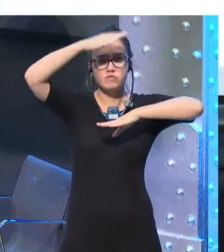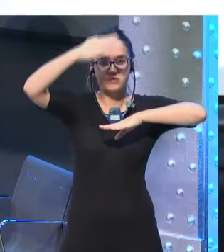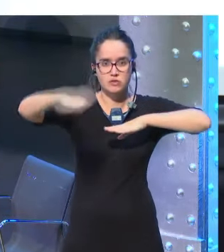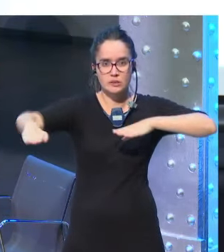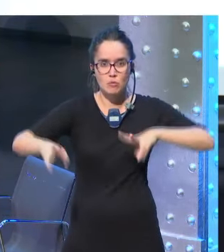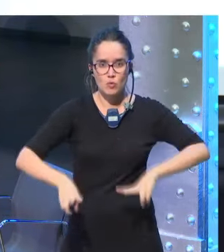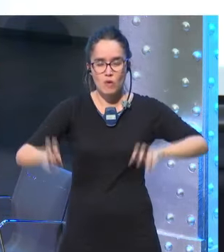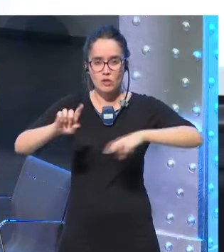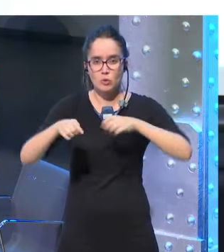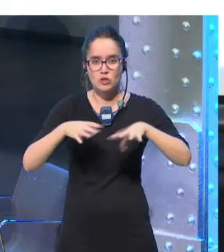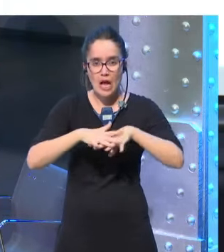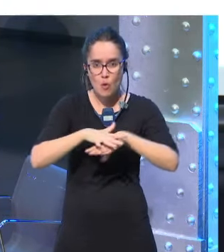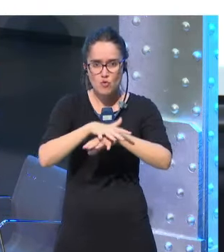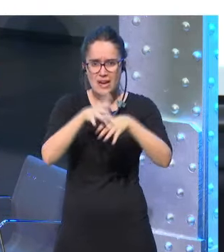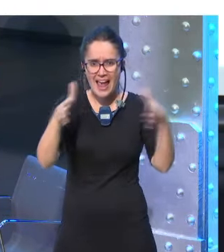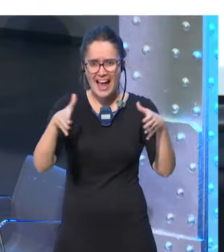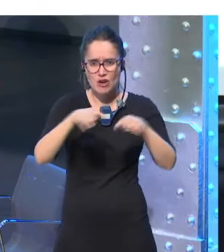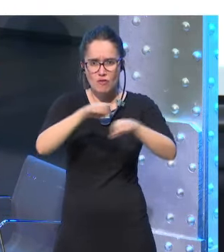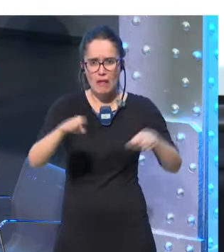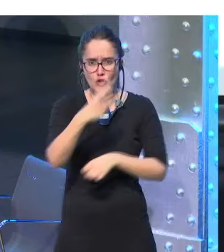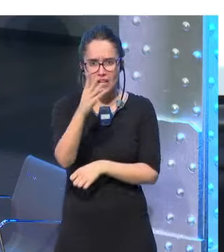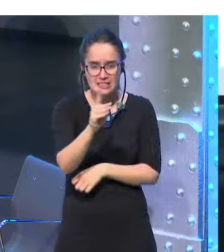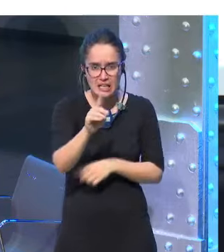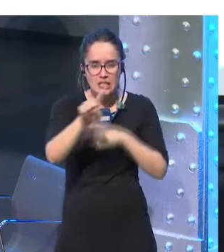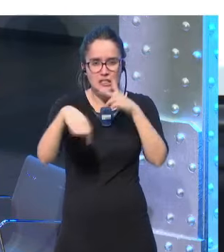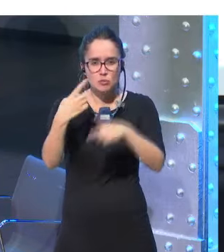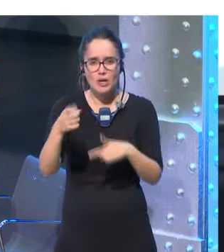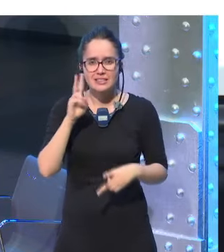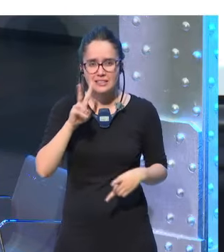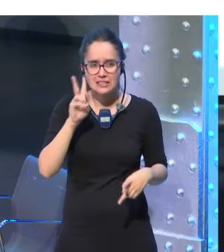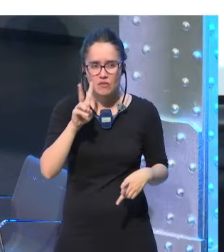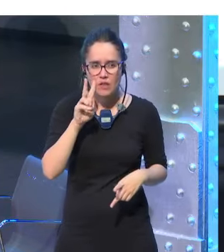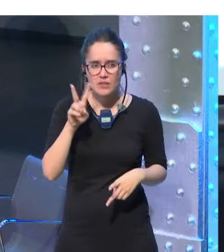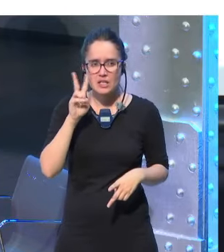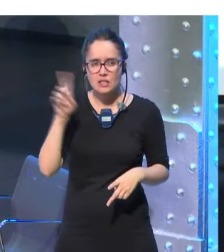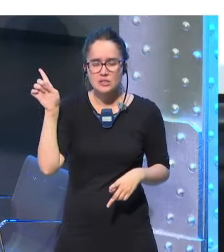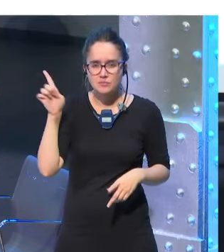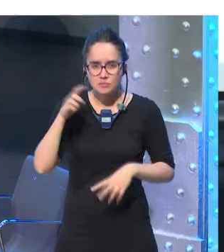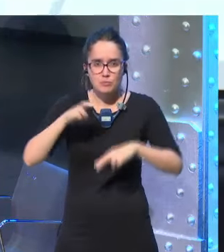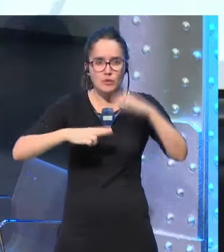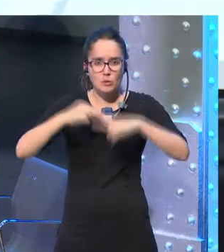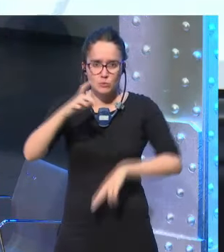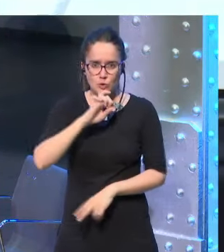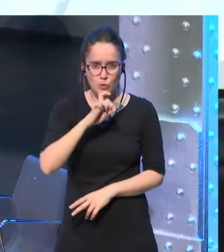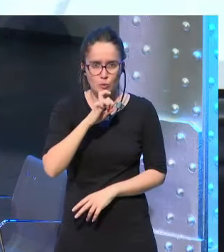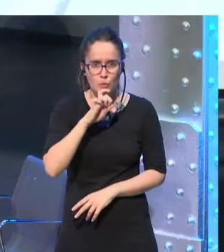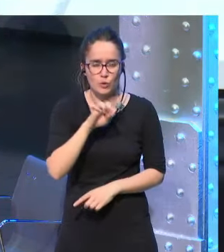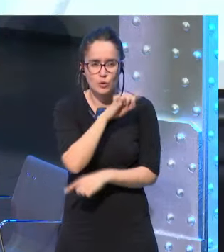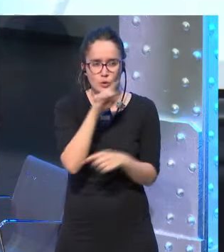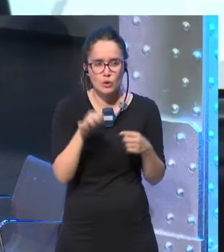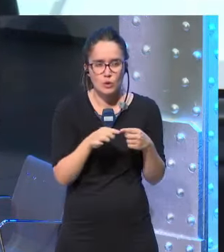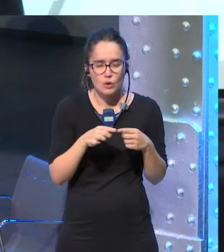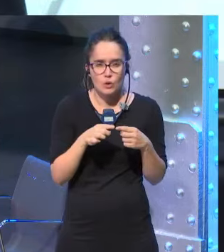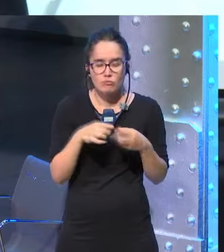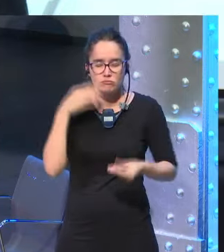thin layer on top of it. Here you see an assembly sequence of how this is then pre-tensioned, of how these